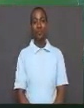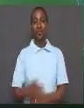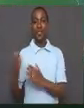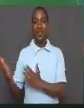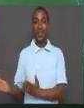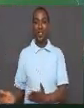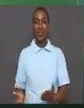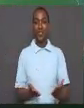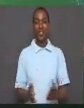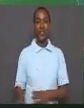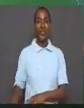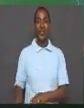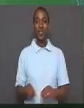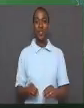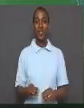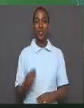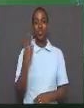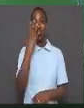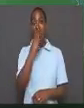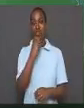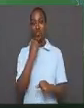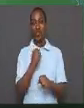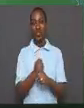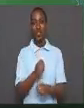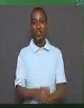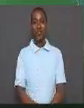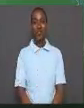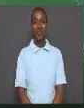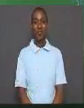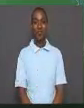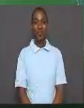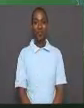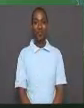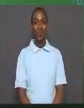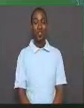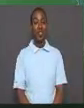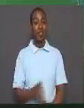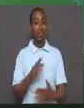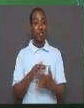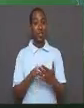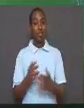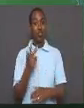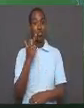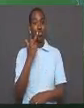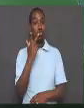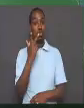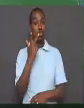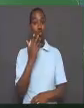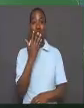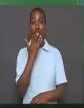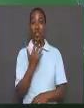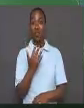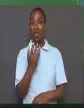Welcome back, students. Great work. You may have stated the 3 functions of